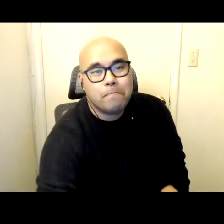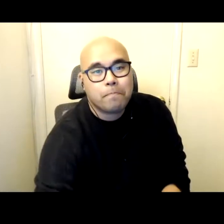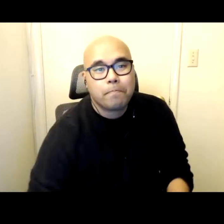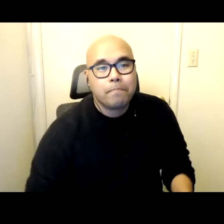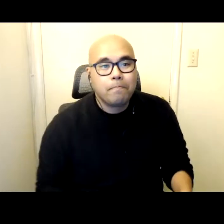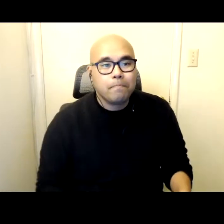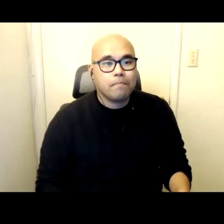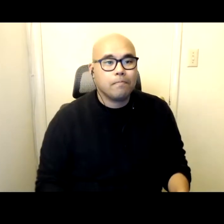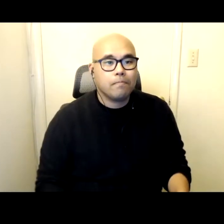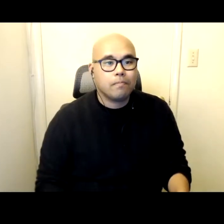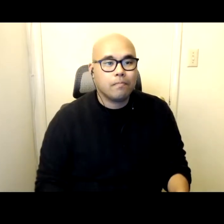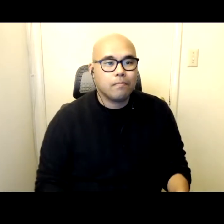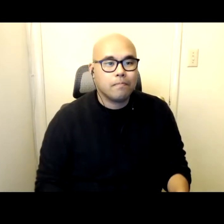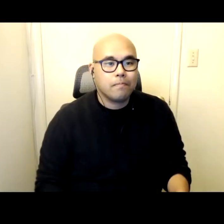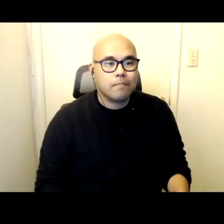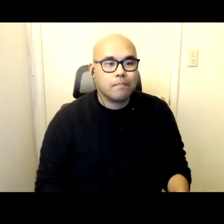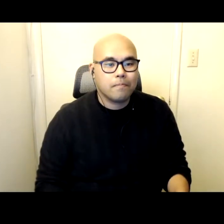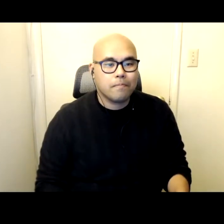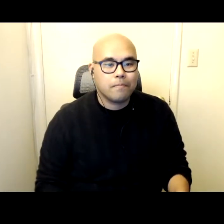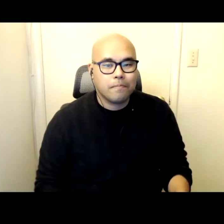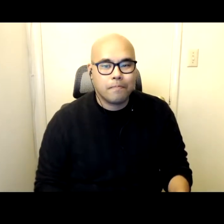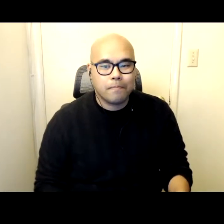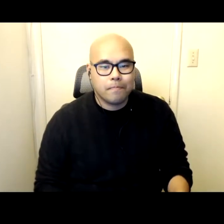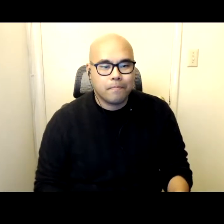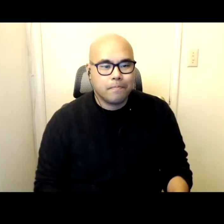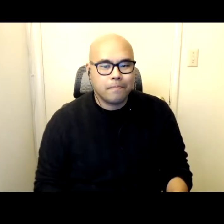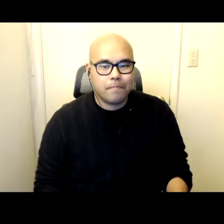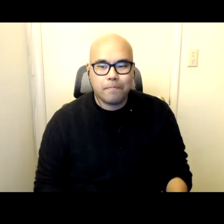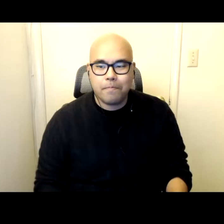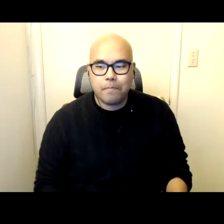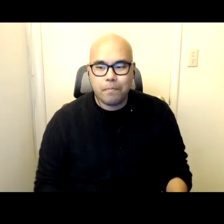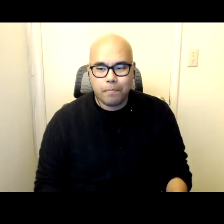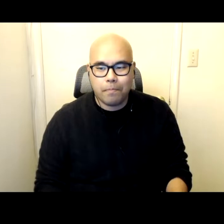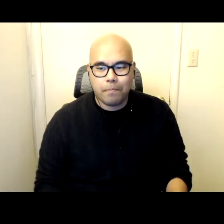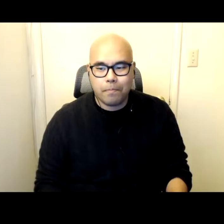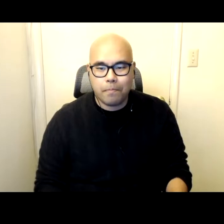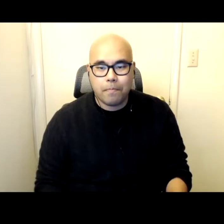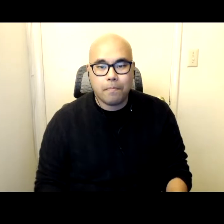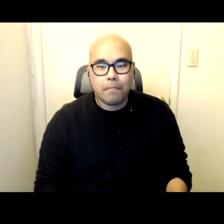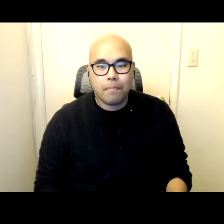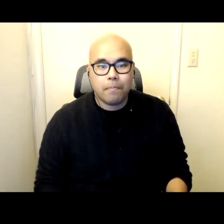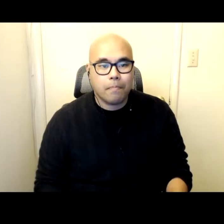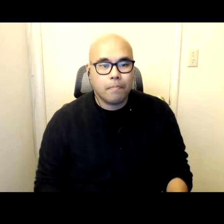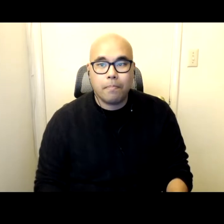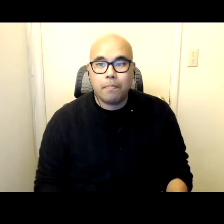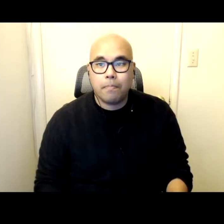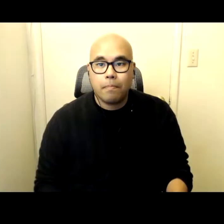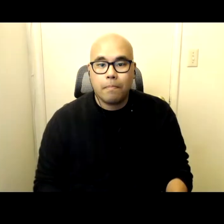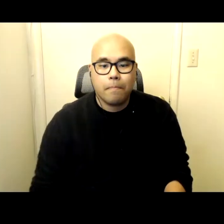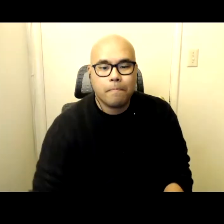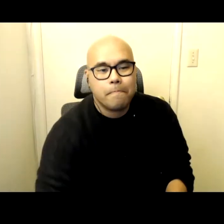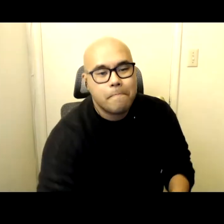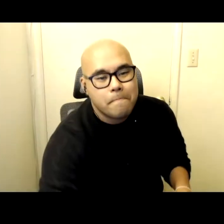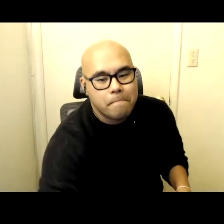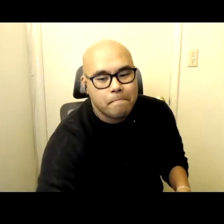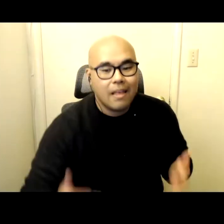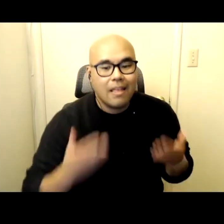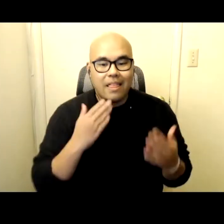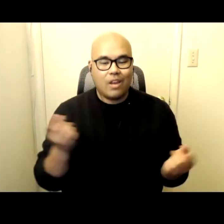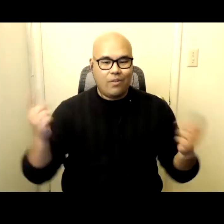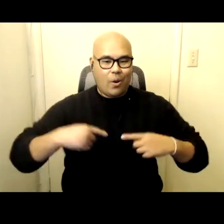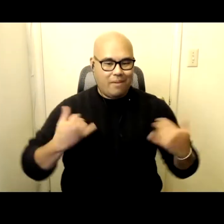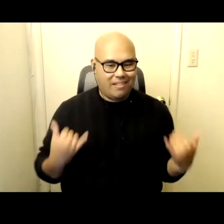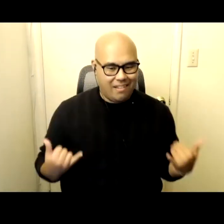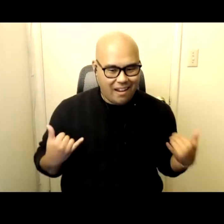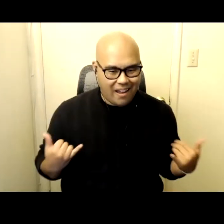Hi, it's a pleasure to be here tonight. Thanks so much for coming. I am thrilled to be reading at the